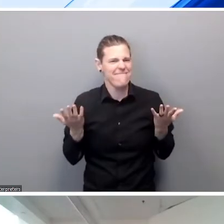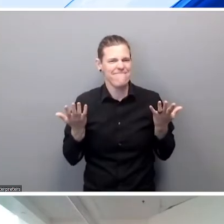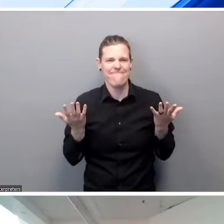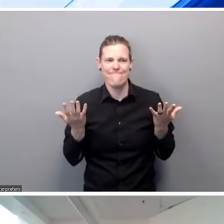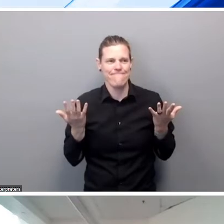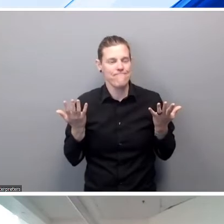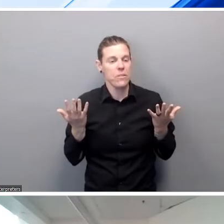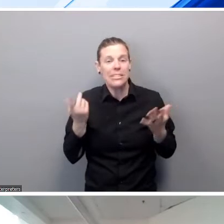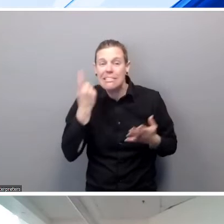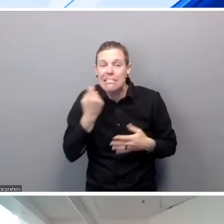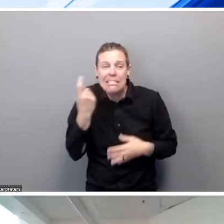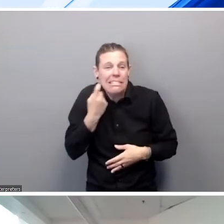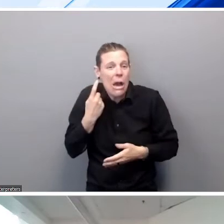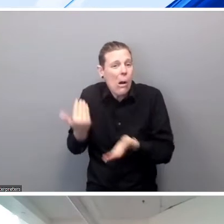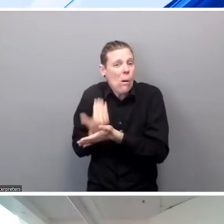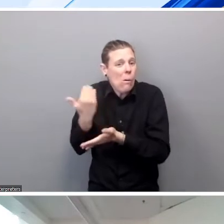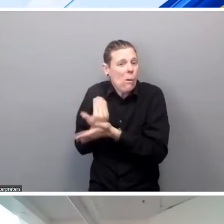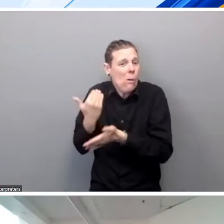really rapidly.